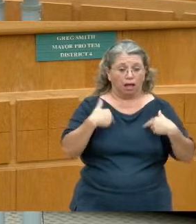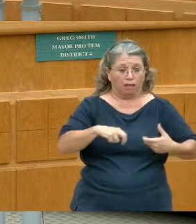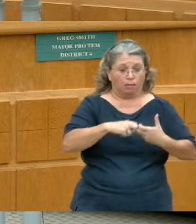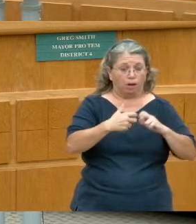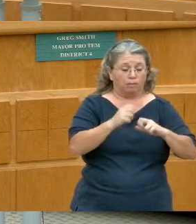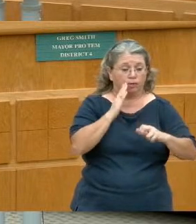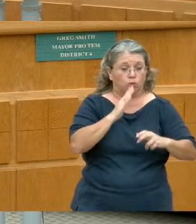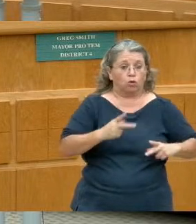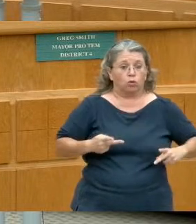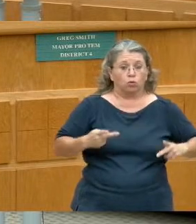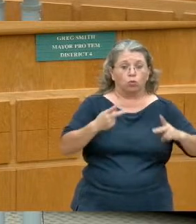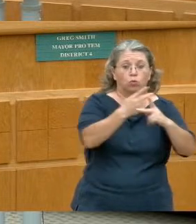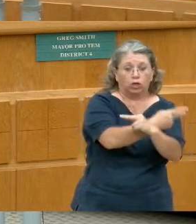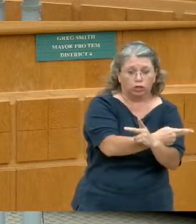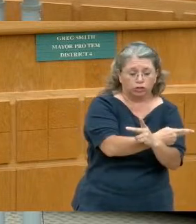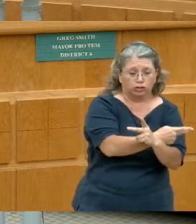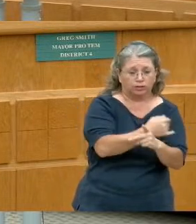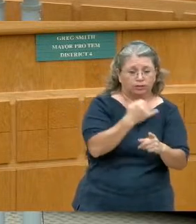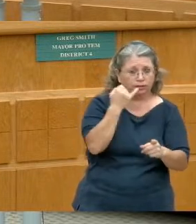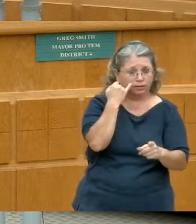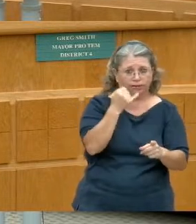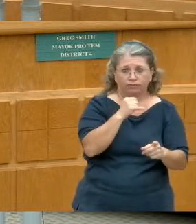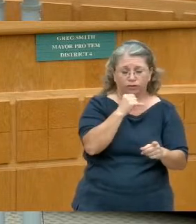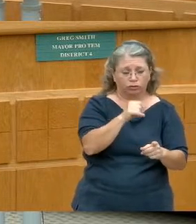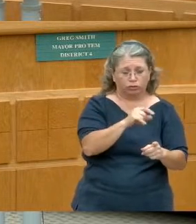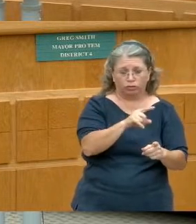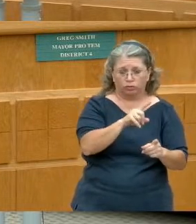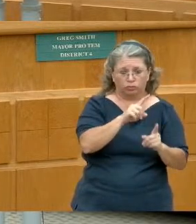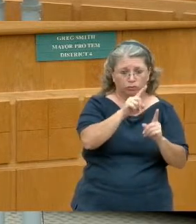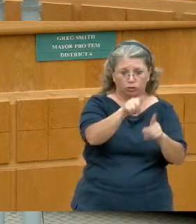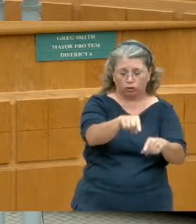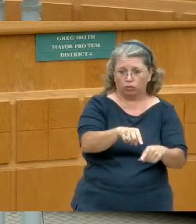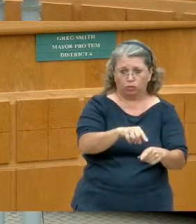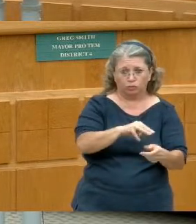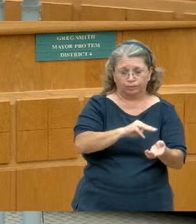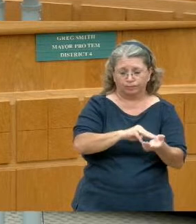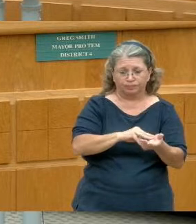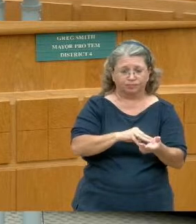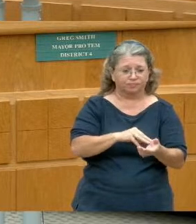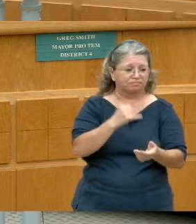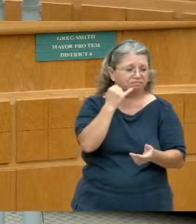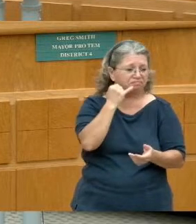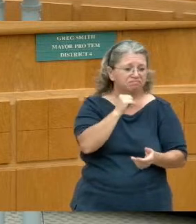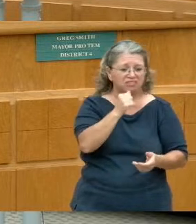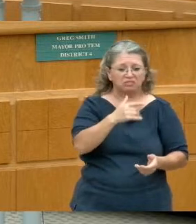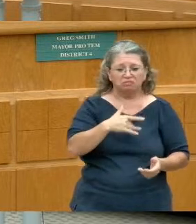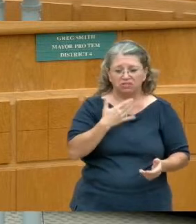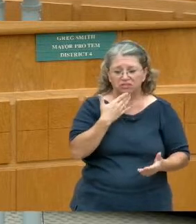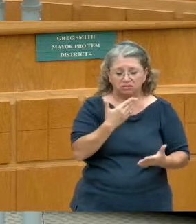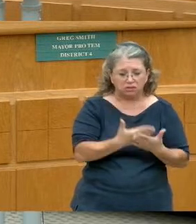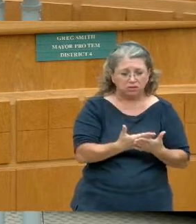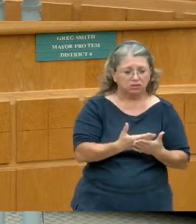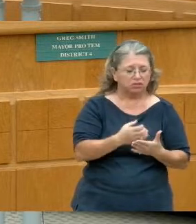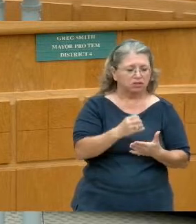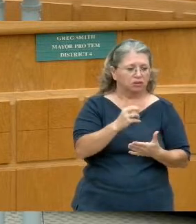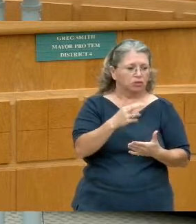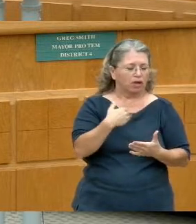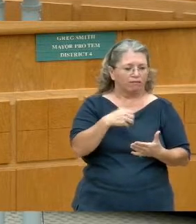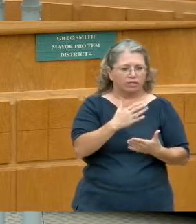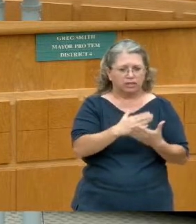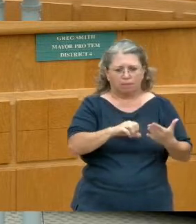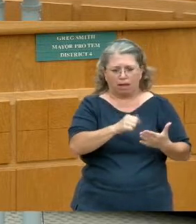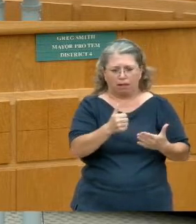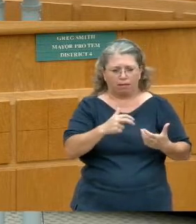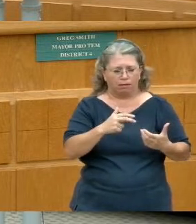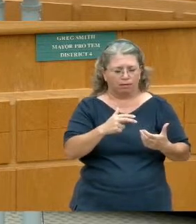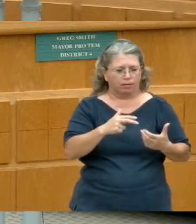treated for whatever conditions you have right now that aren't good. You don't feel well. That outside of COVID-19, you